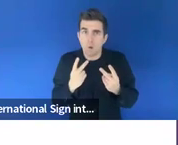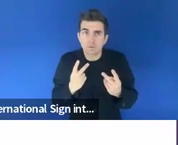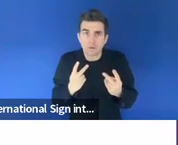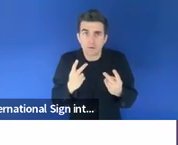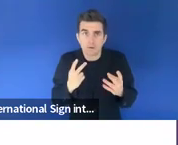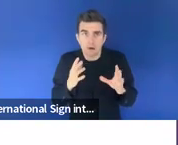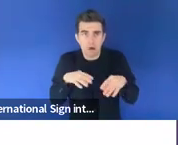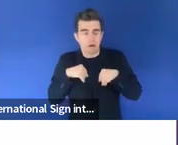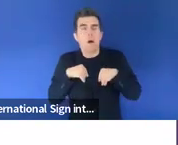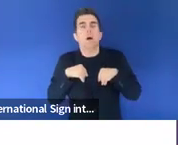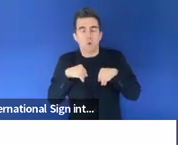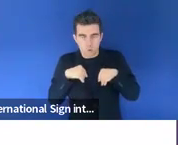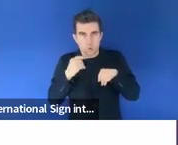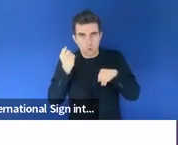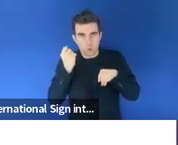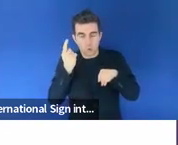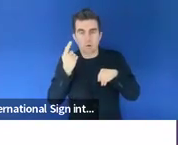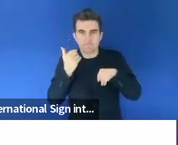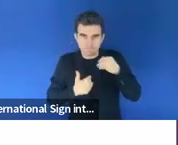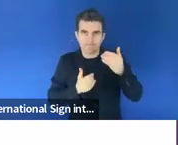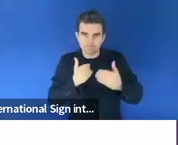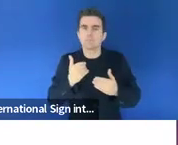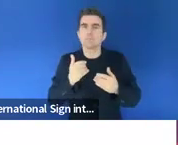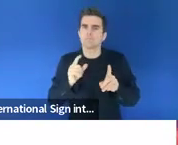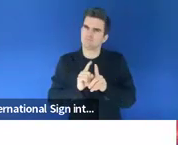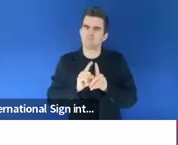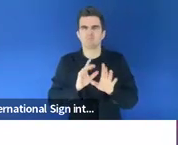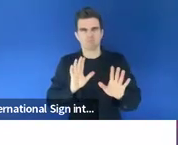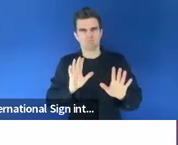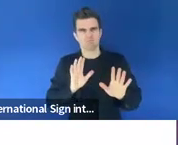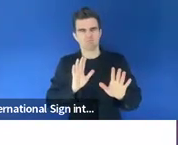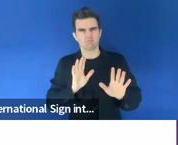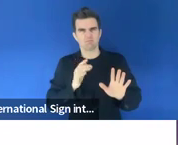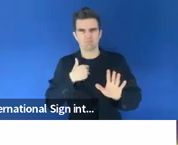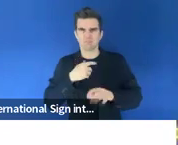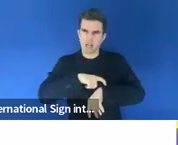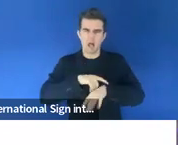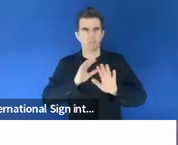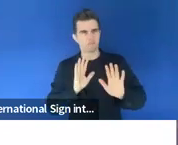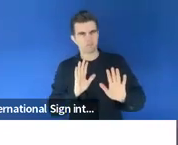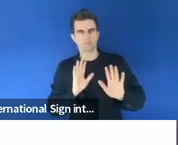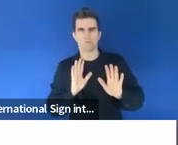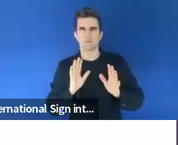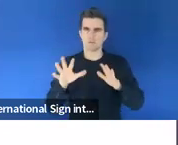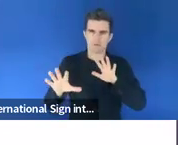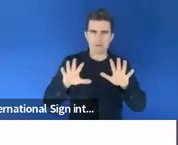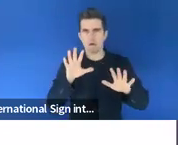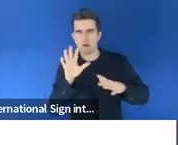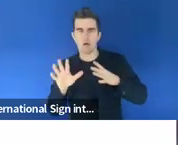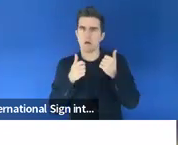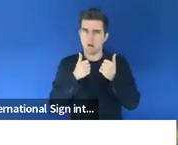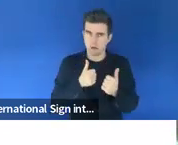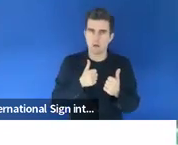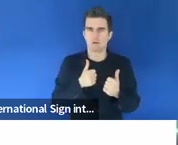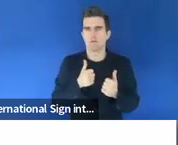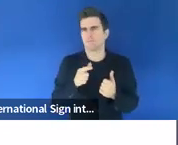doing. Number four, care about the process more than the end. Ultimately, I have a lot of initiatives come to me